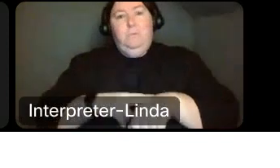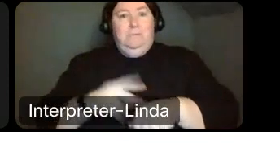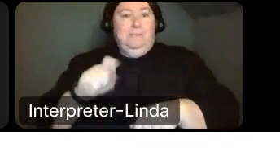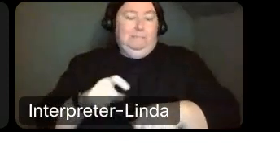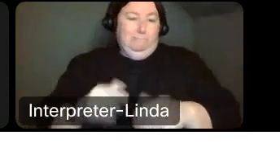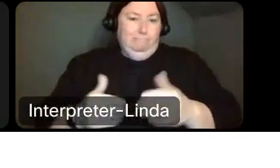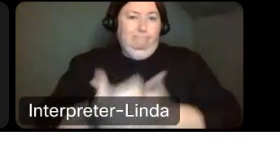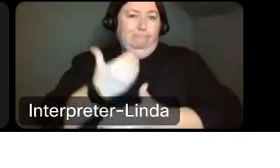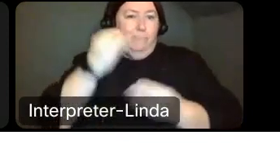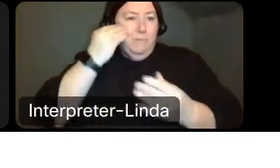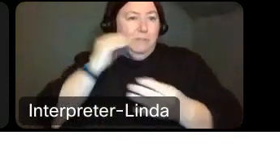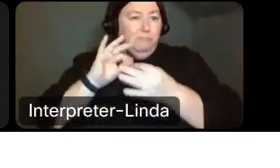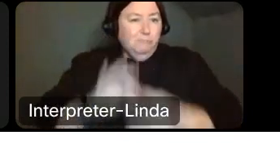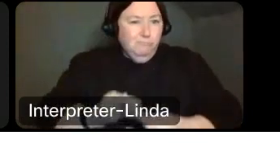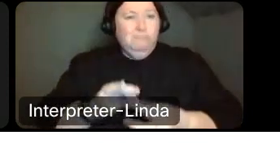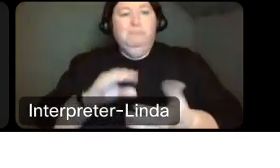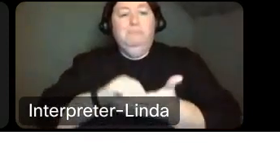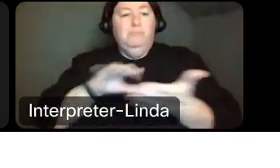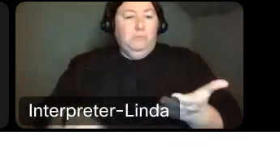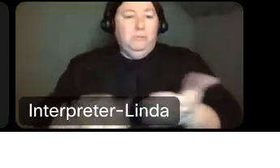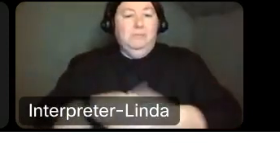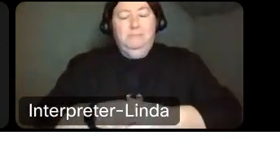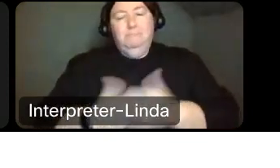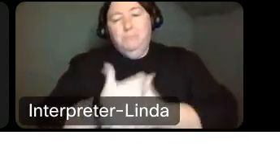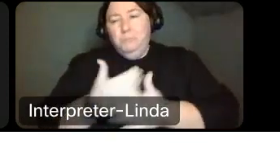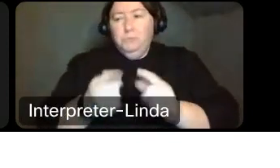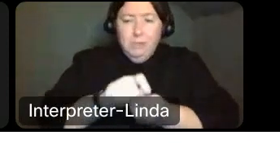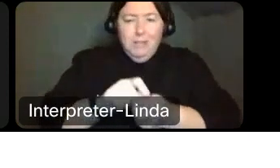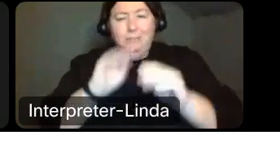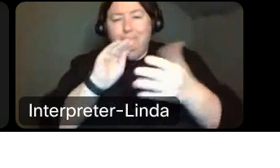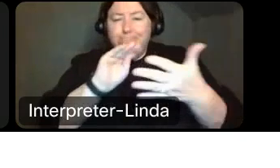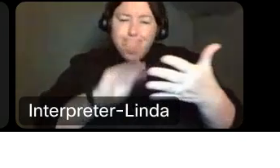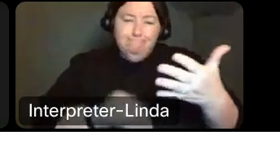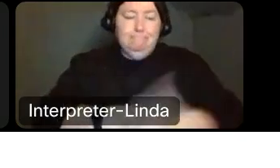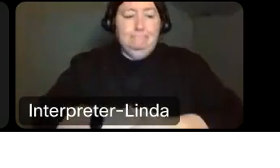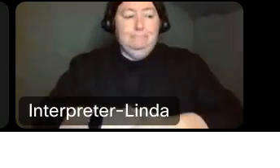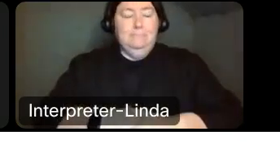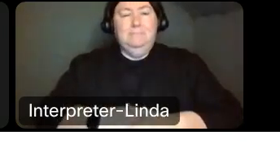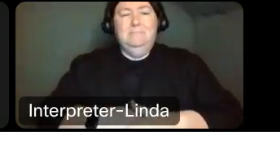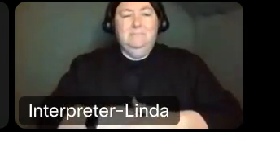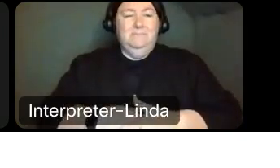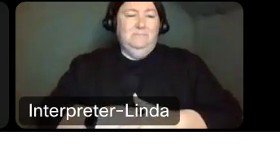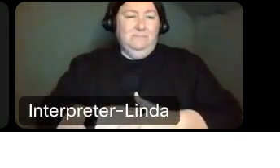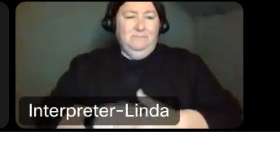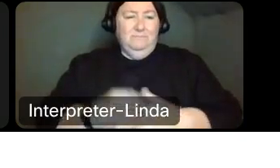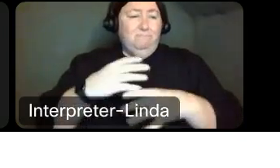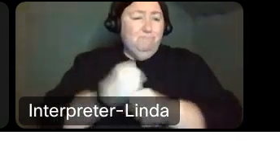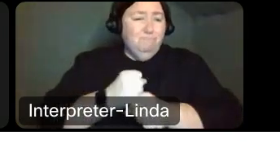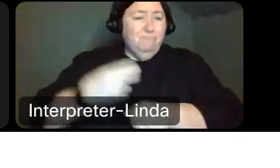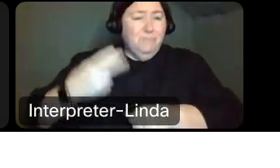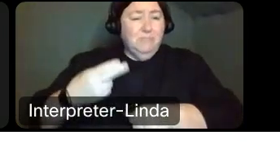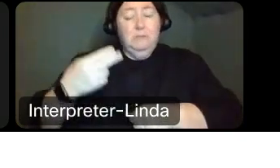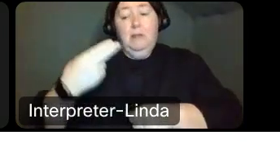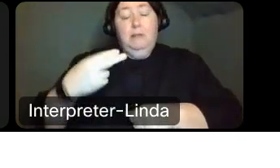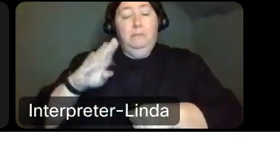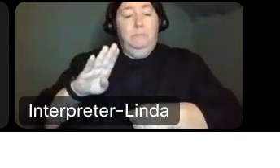add the new info, the new changes. So just a brief history on the HB